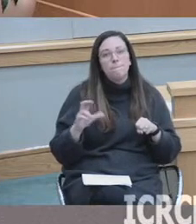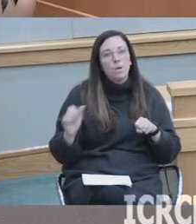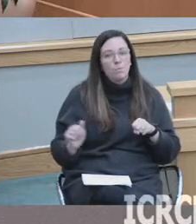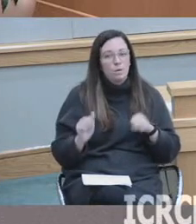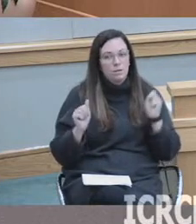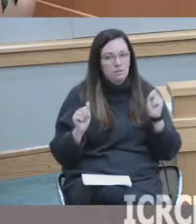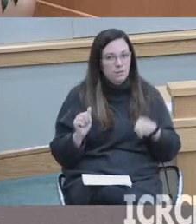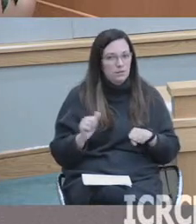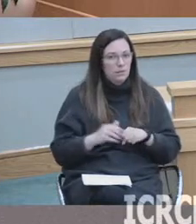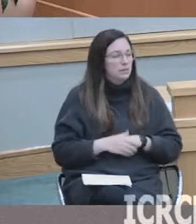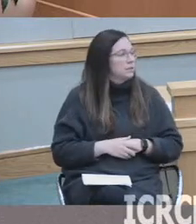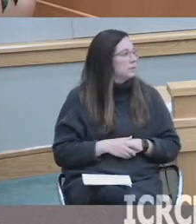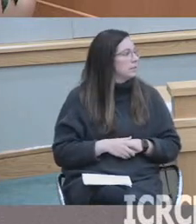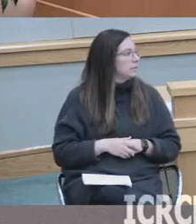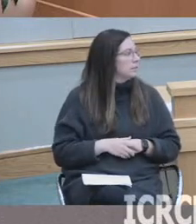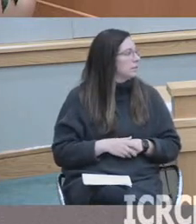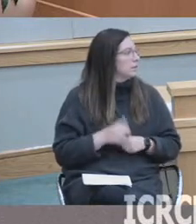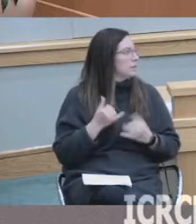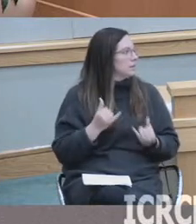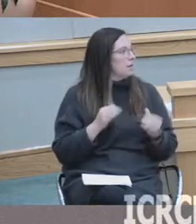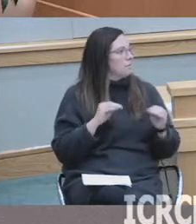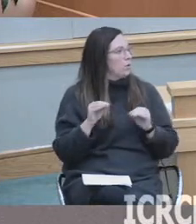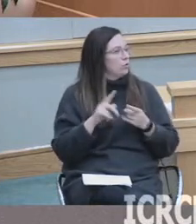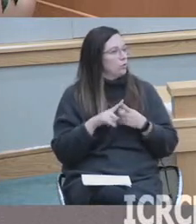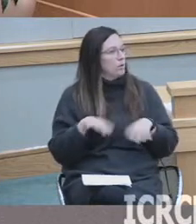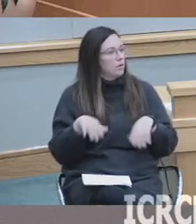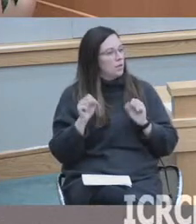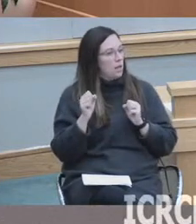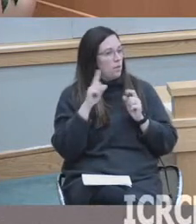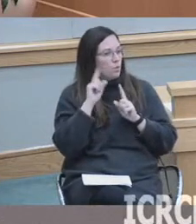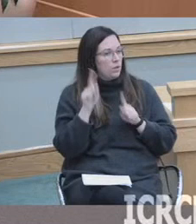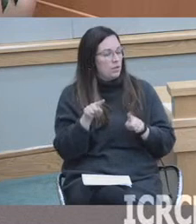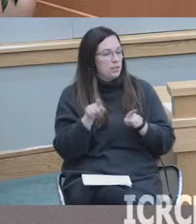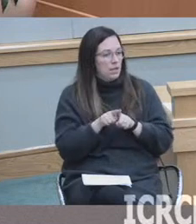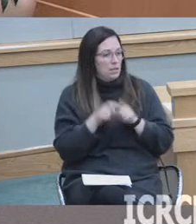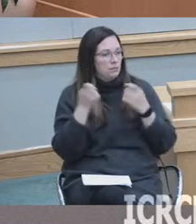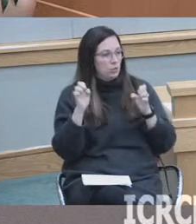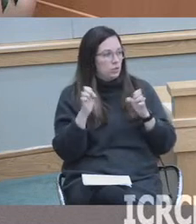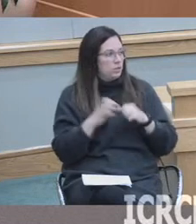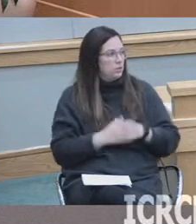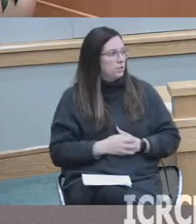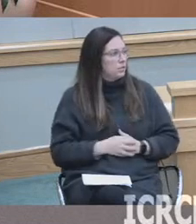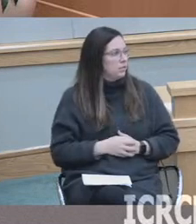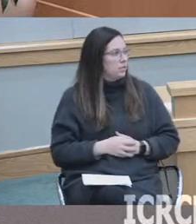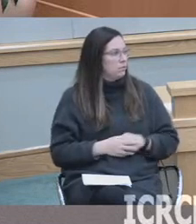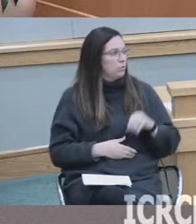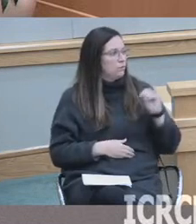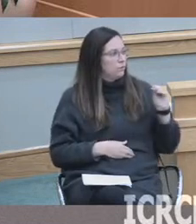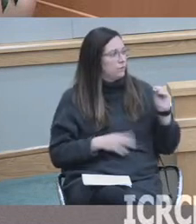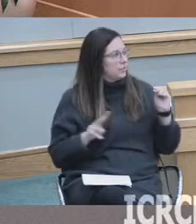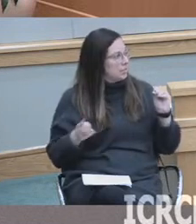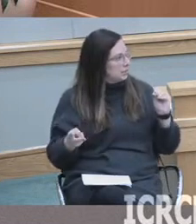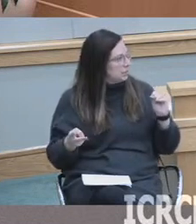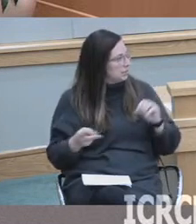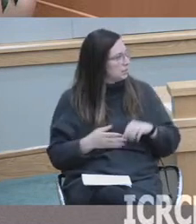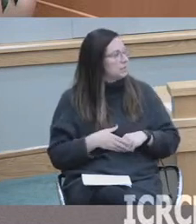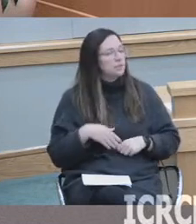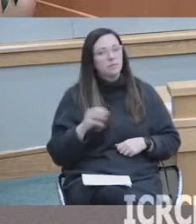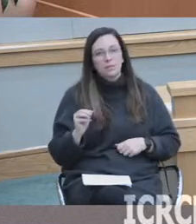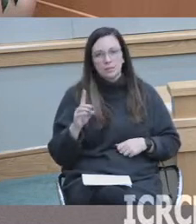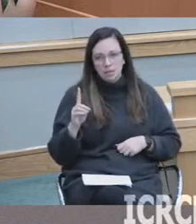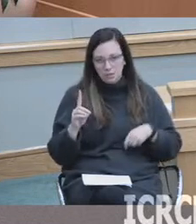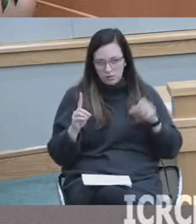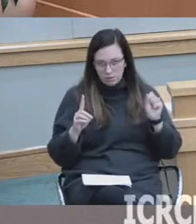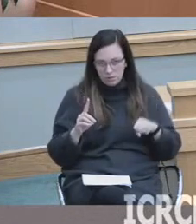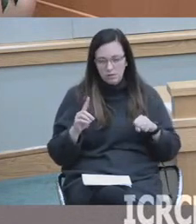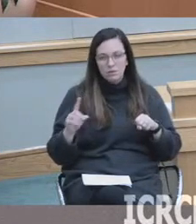Albrecht. Yes. Now may I have a motion to adopt the ordinance as an emergency? So moved. Second. Ms. McDaniel.